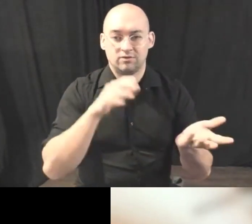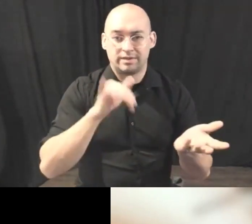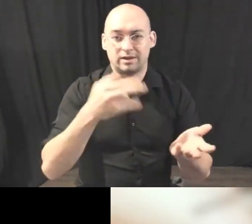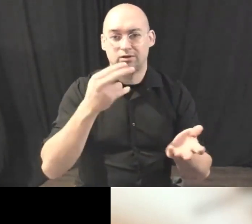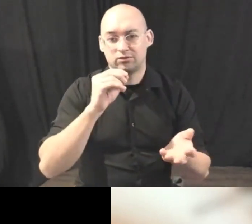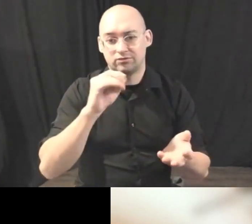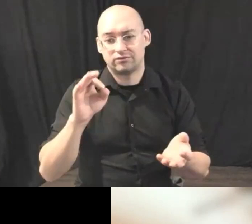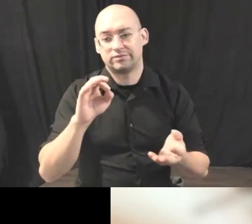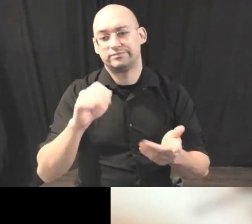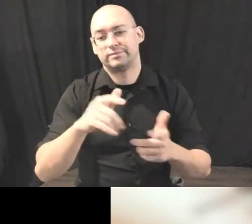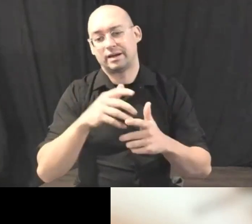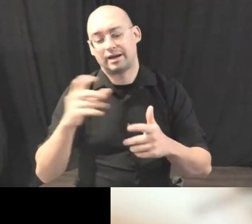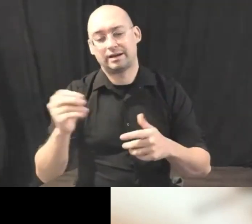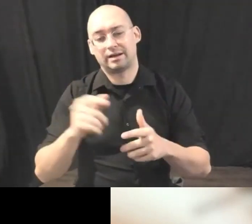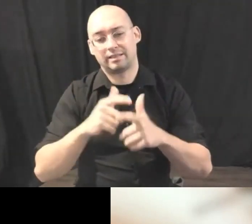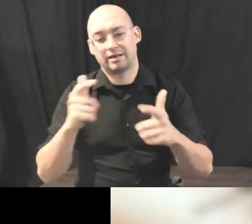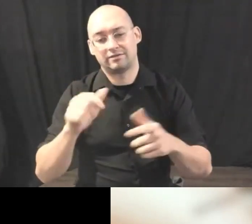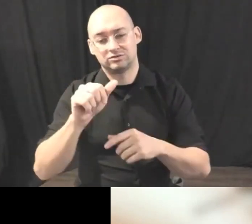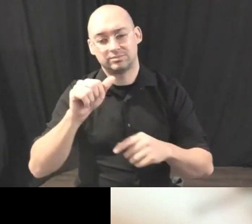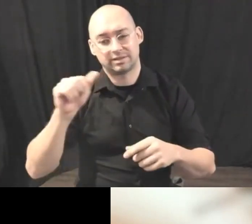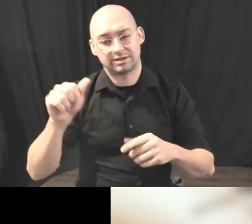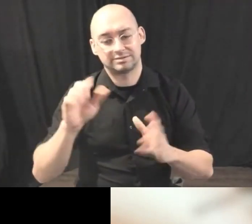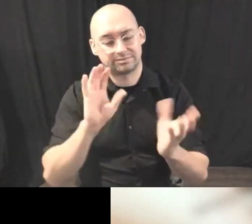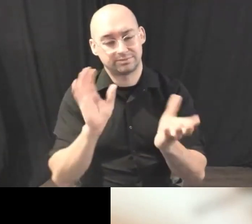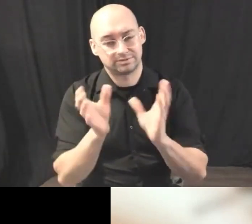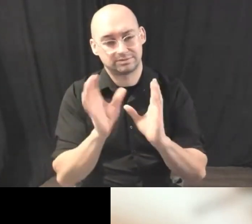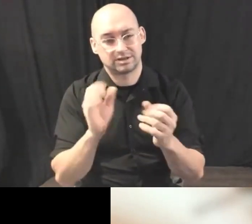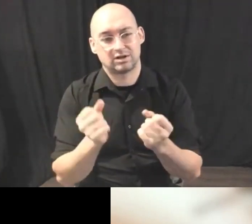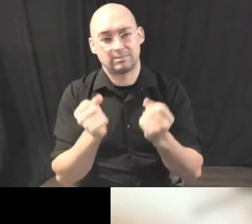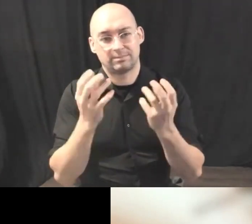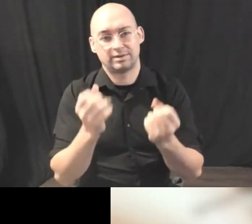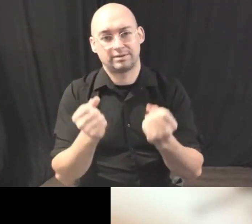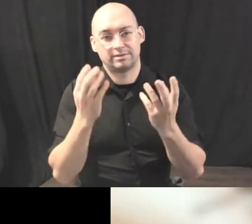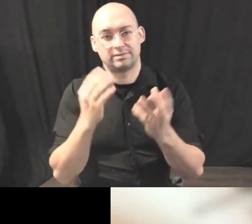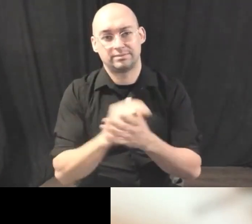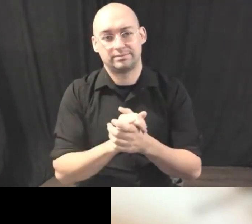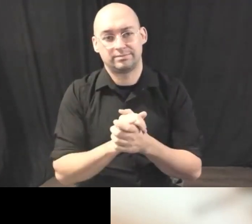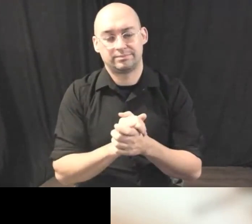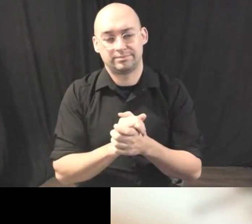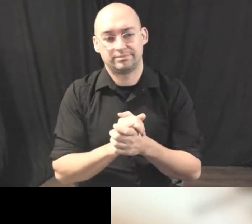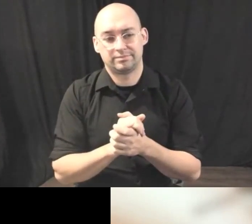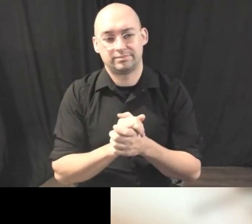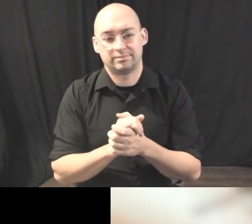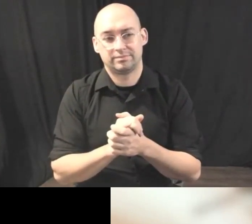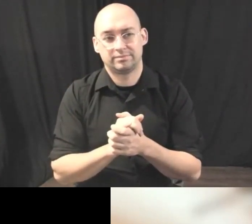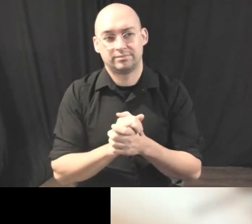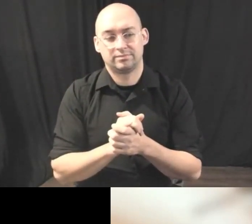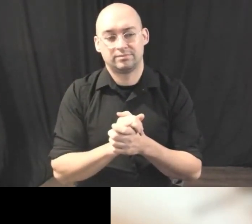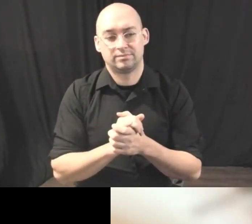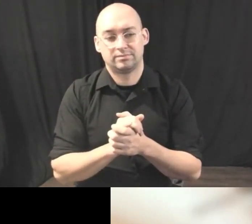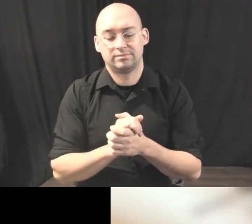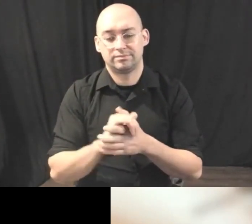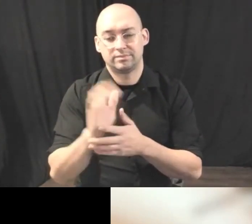a lot of AAAs by comparison to how many AAAs that could be coming forward. Our local AAAs 2 and 3